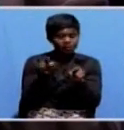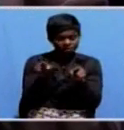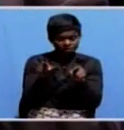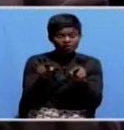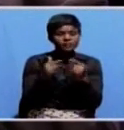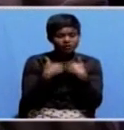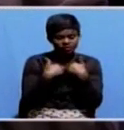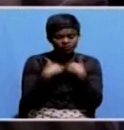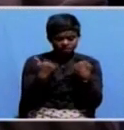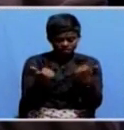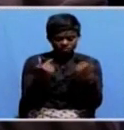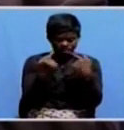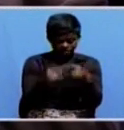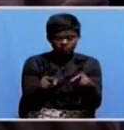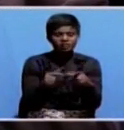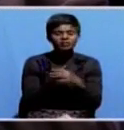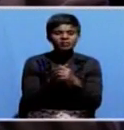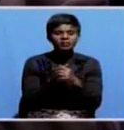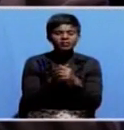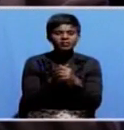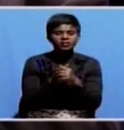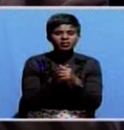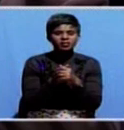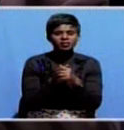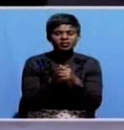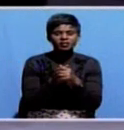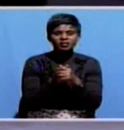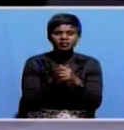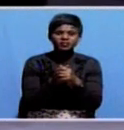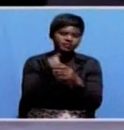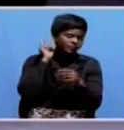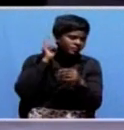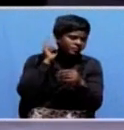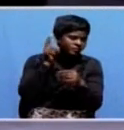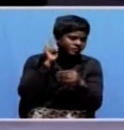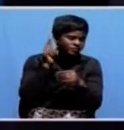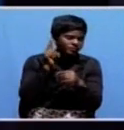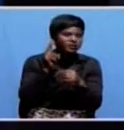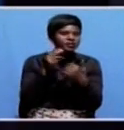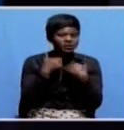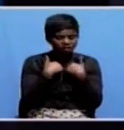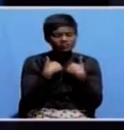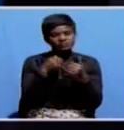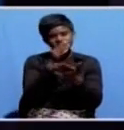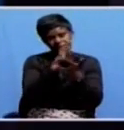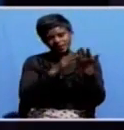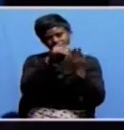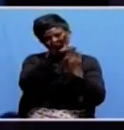gone on up to now. So you would define that as his legacy. But again, it probably got a dent when